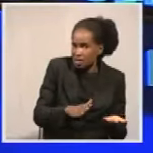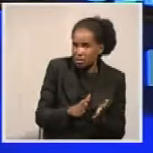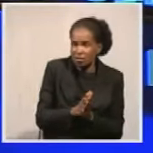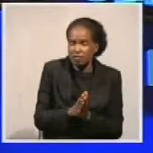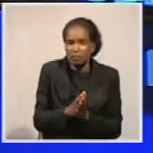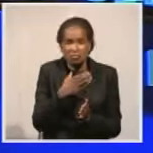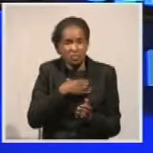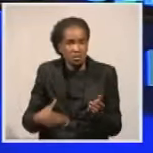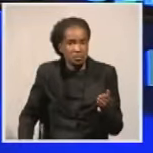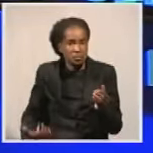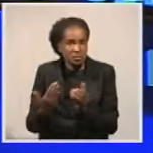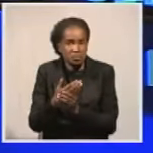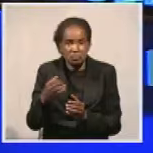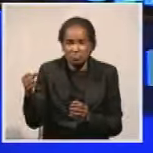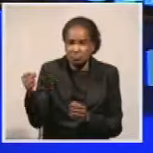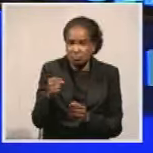come in place.